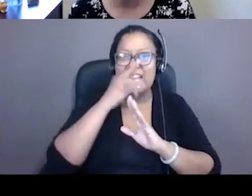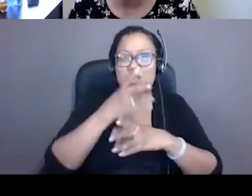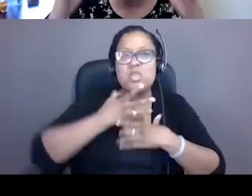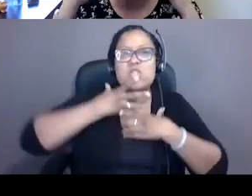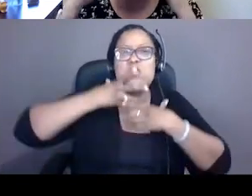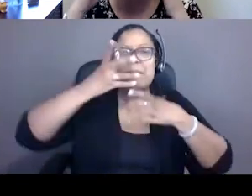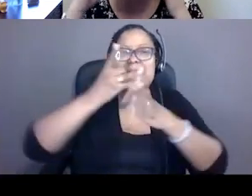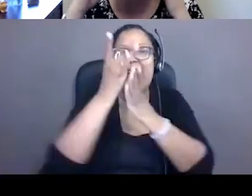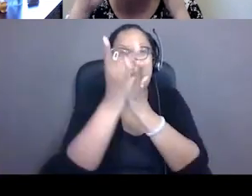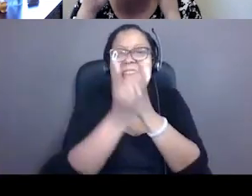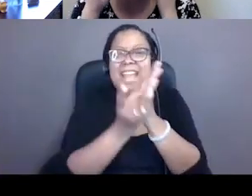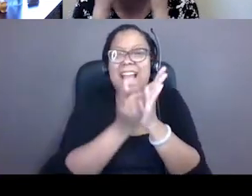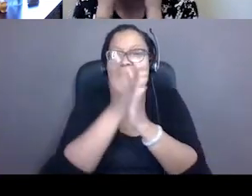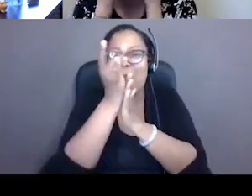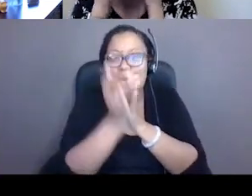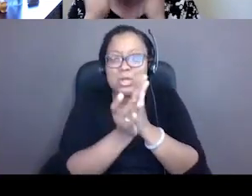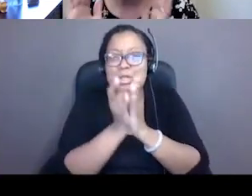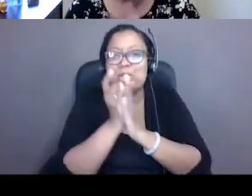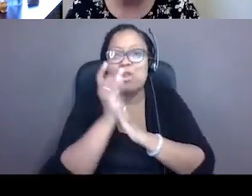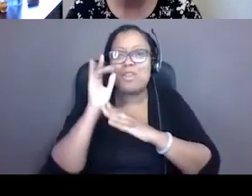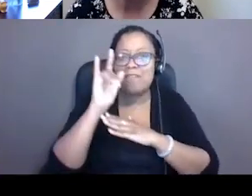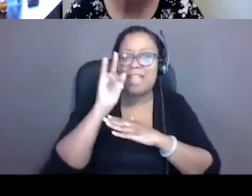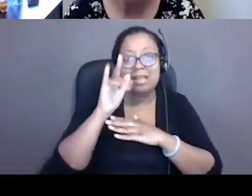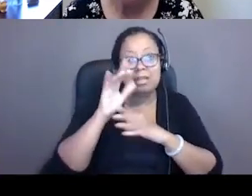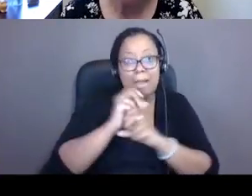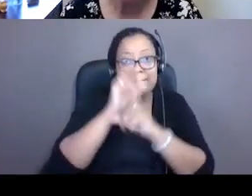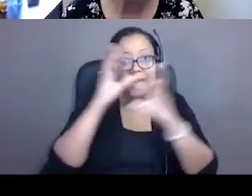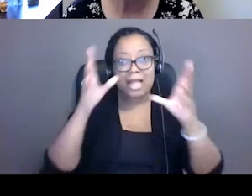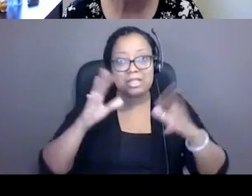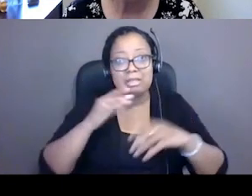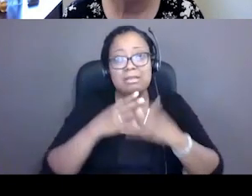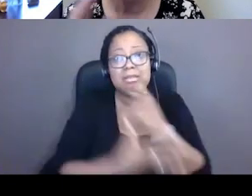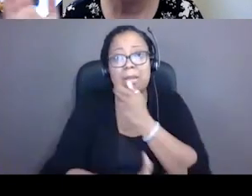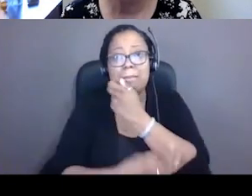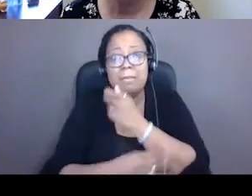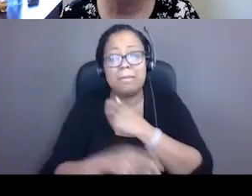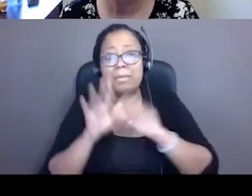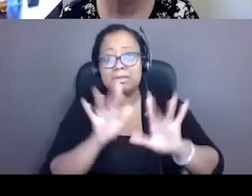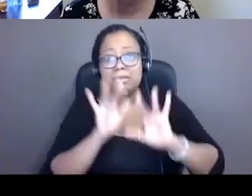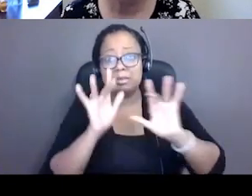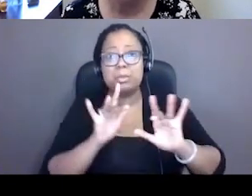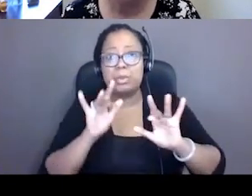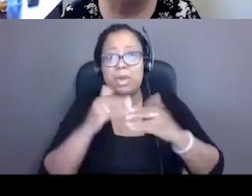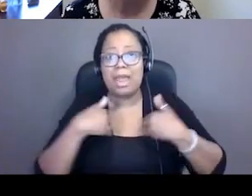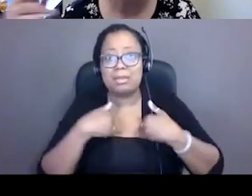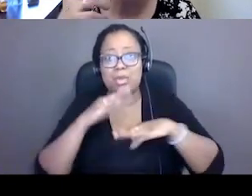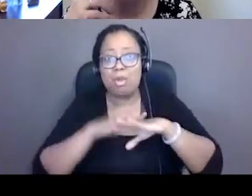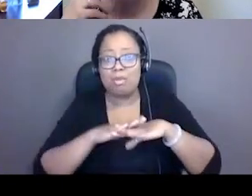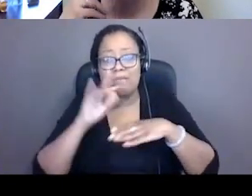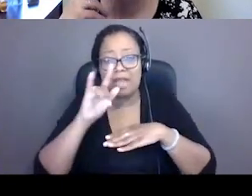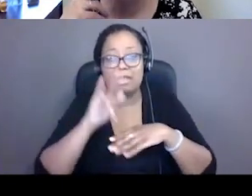on a flight. Can you imagine if this poor emotional support animal was on the flight? So, yeah, we have to be aware of